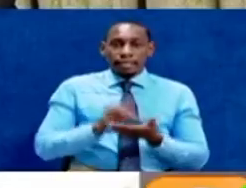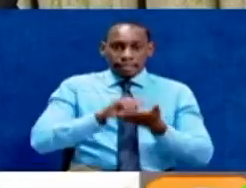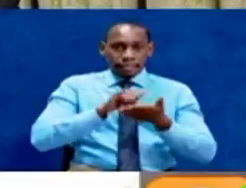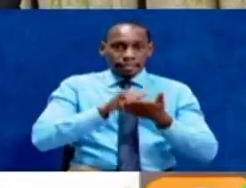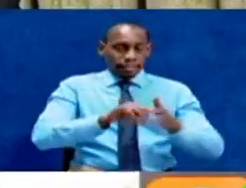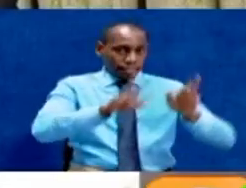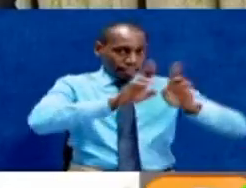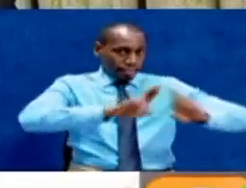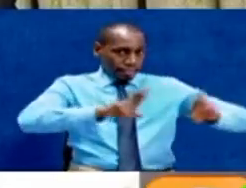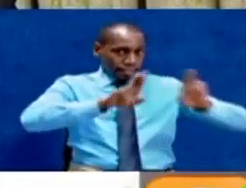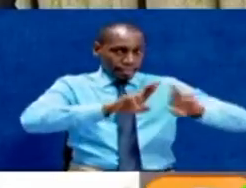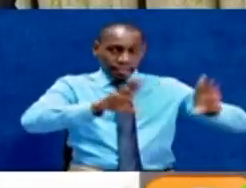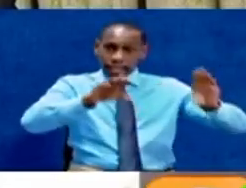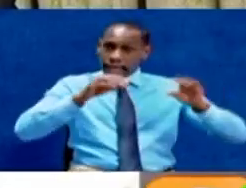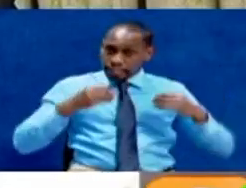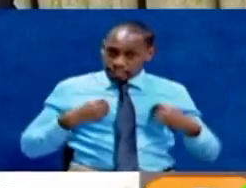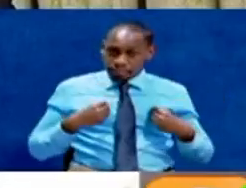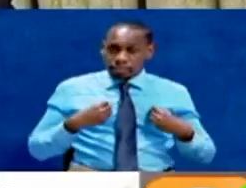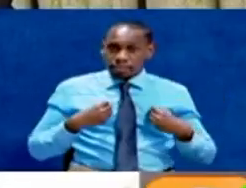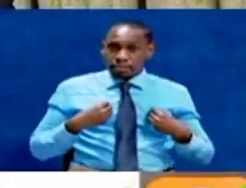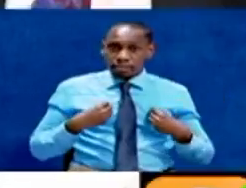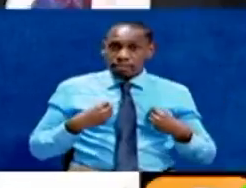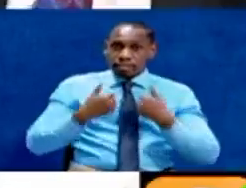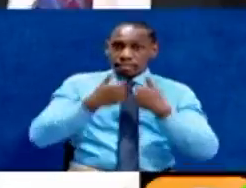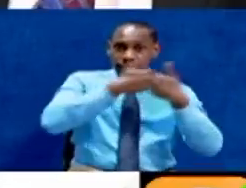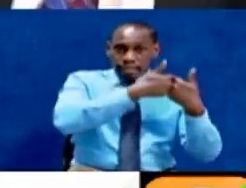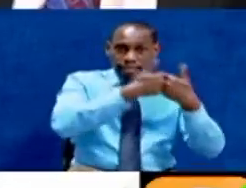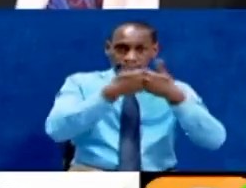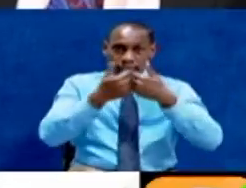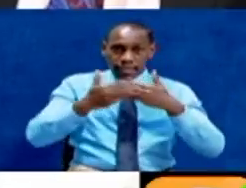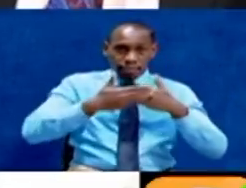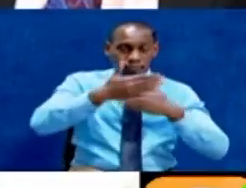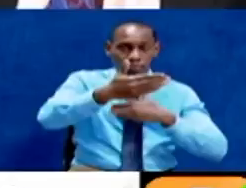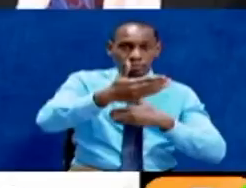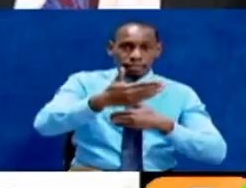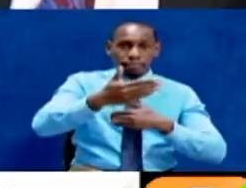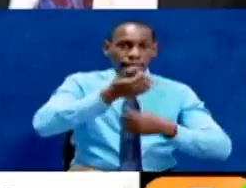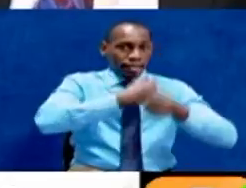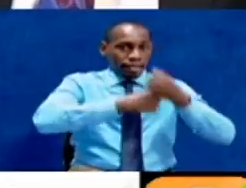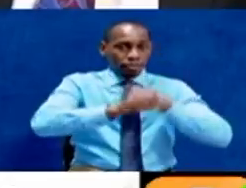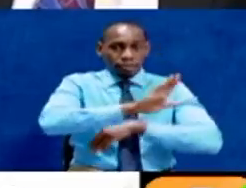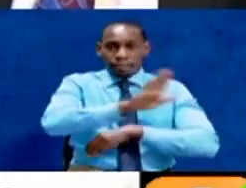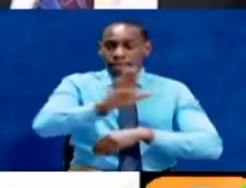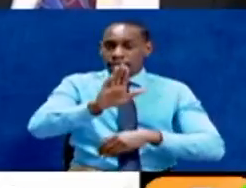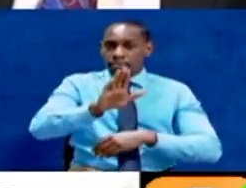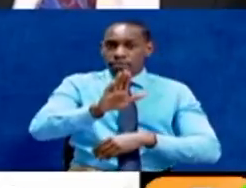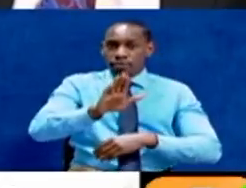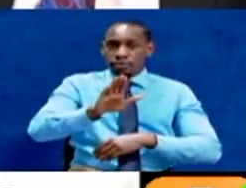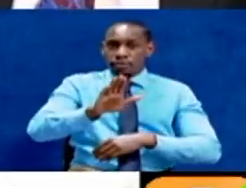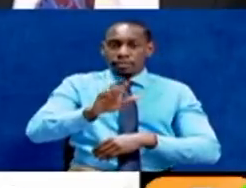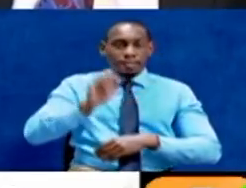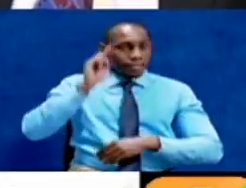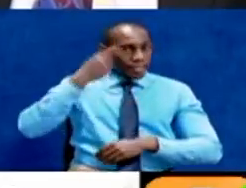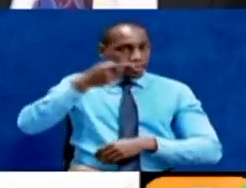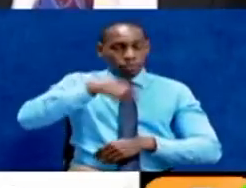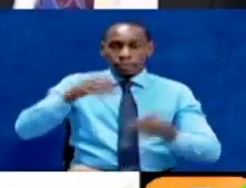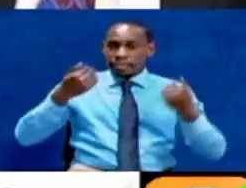embrace themselves for under times. Because they think whatever they are doing will make us give up